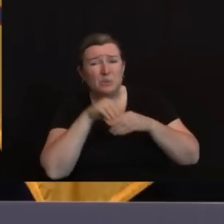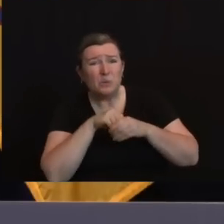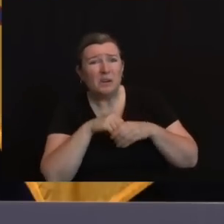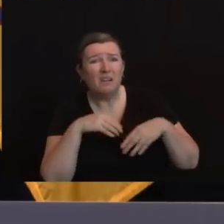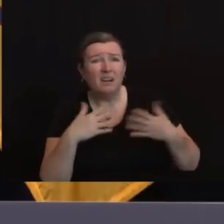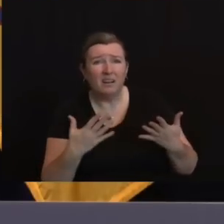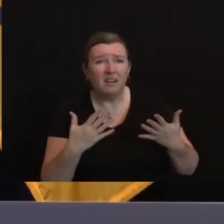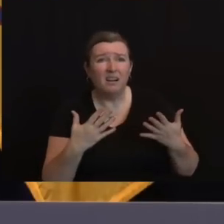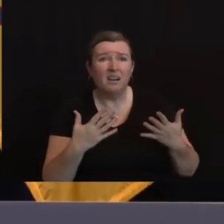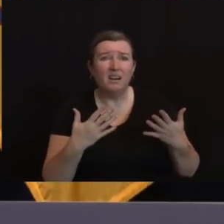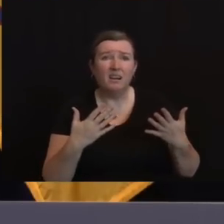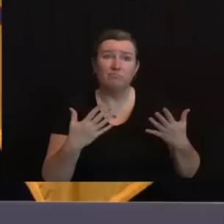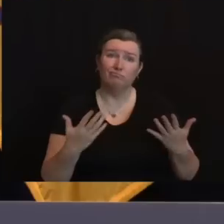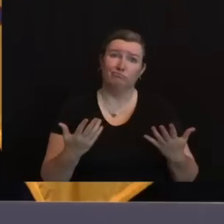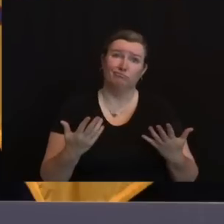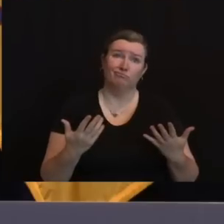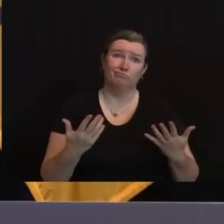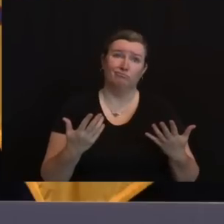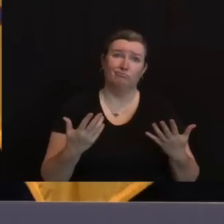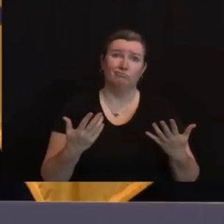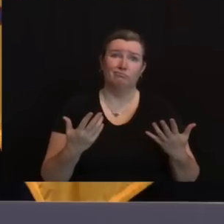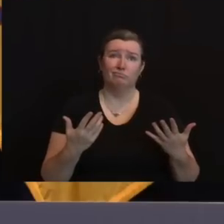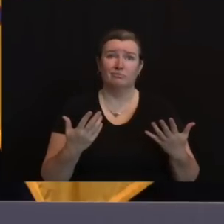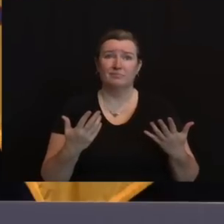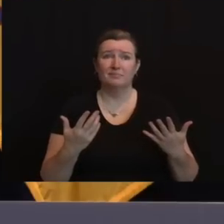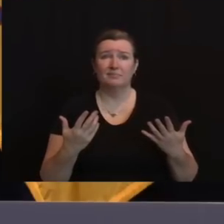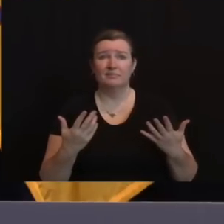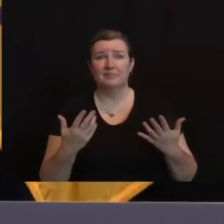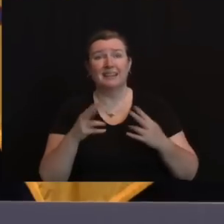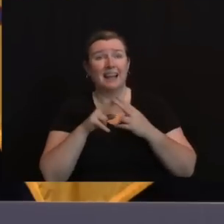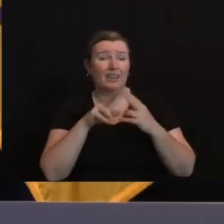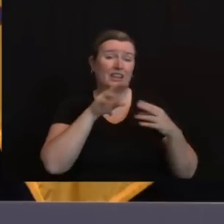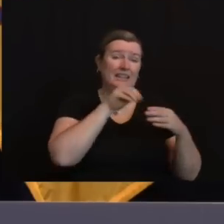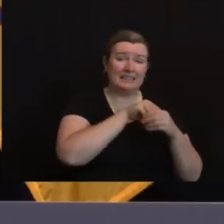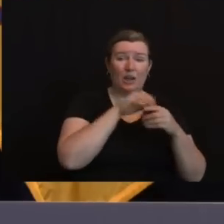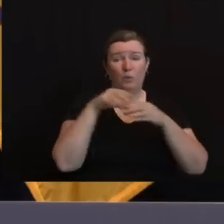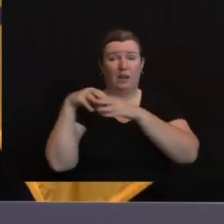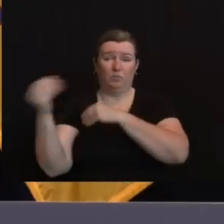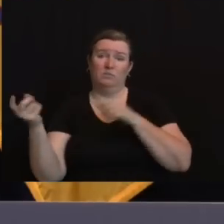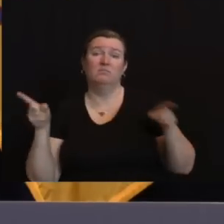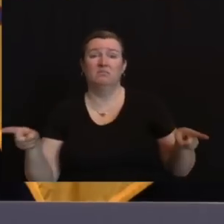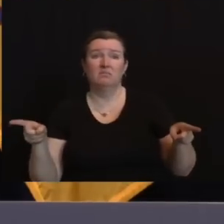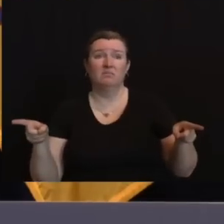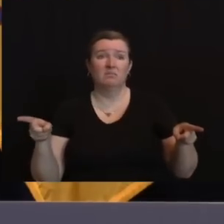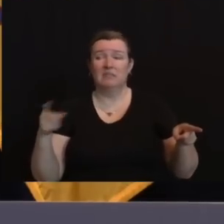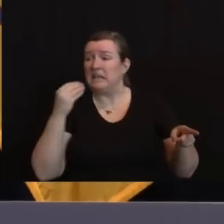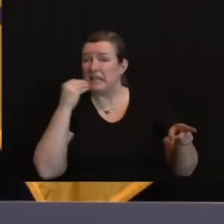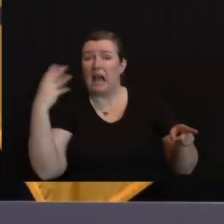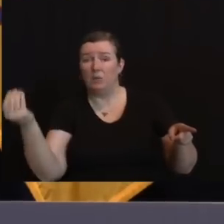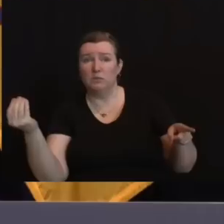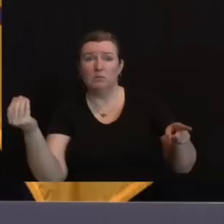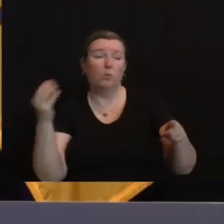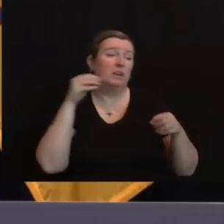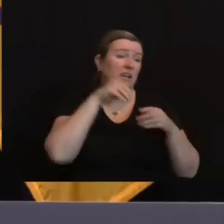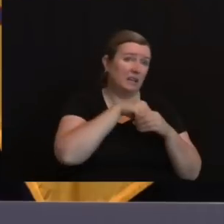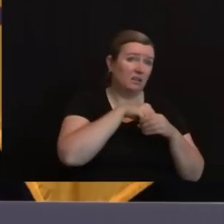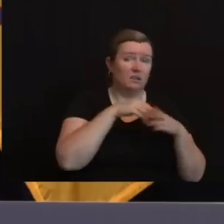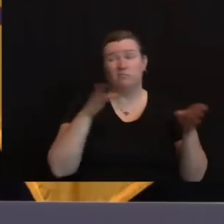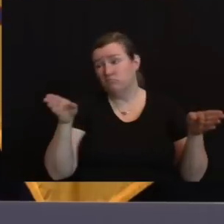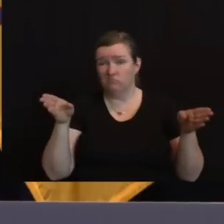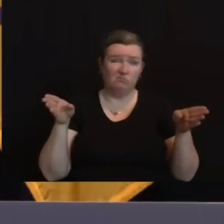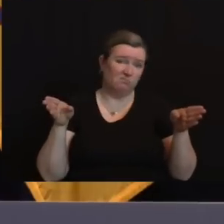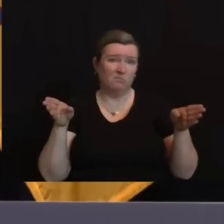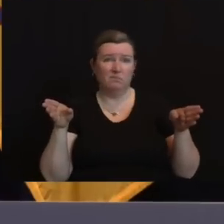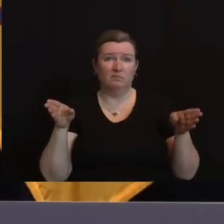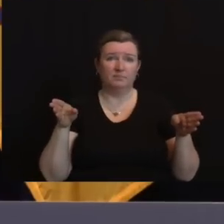or you're outdoors. And that does fit all. Now, we're going to get there. God willing, if the rate of transmission stays